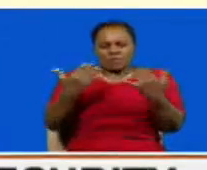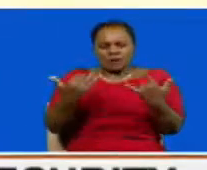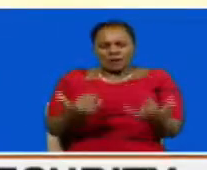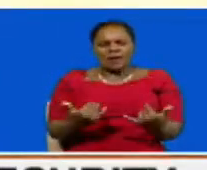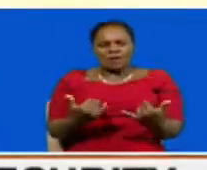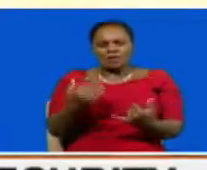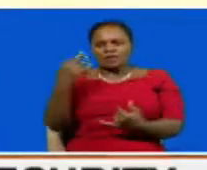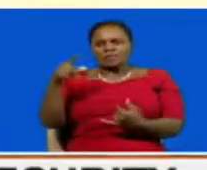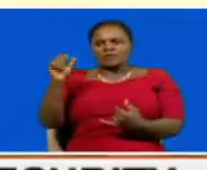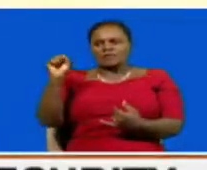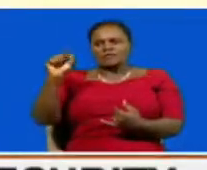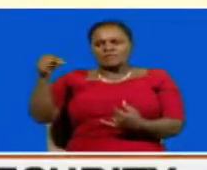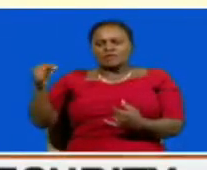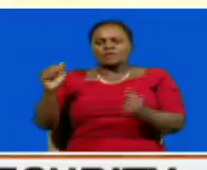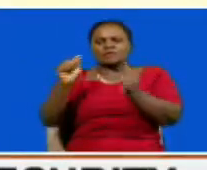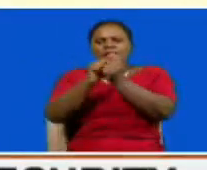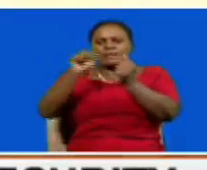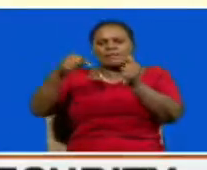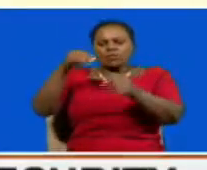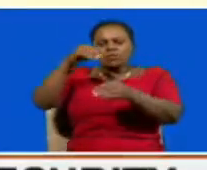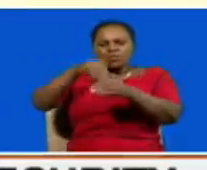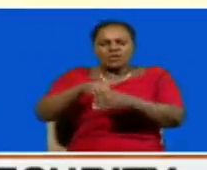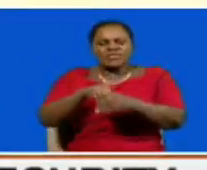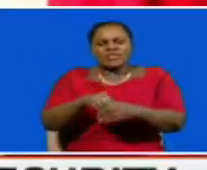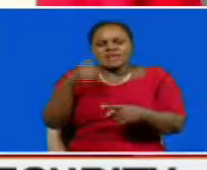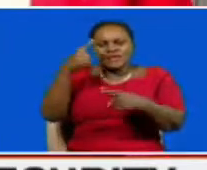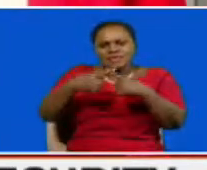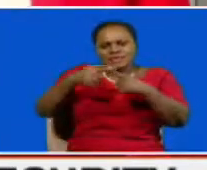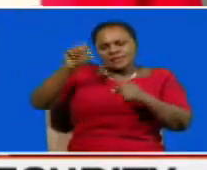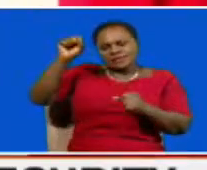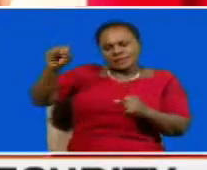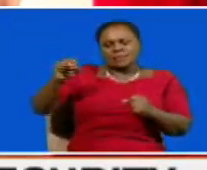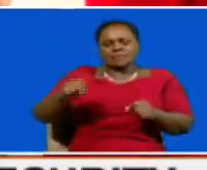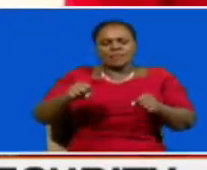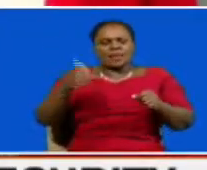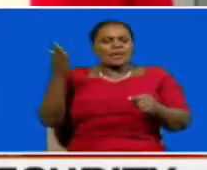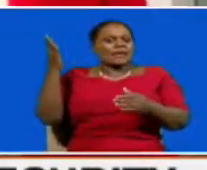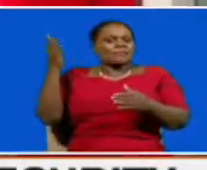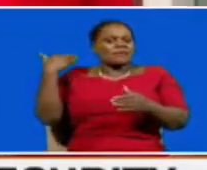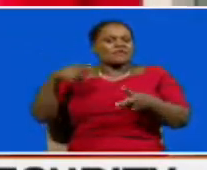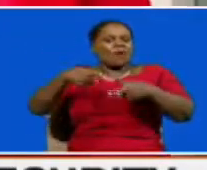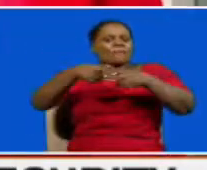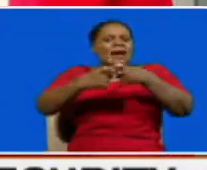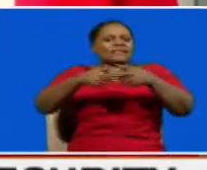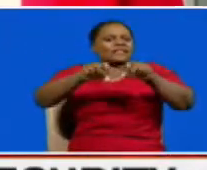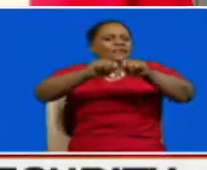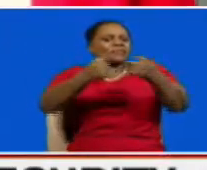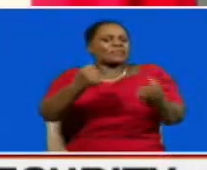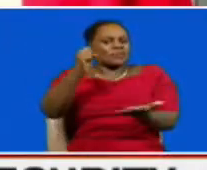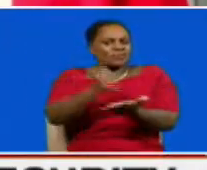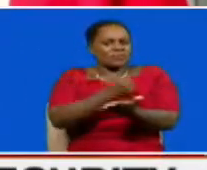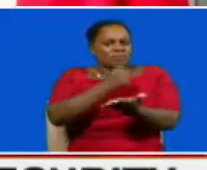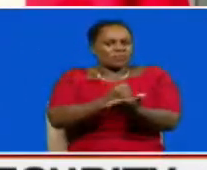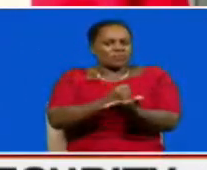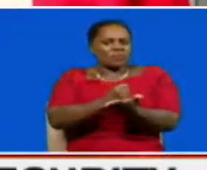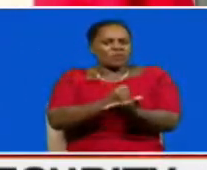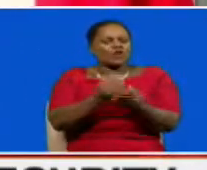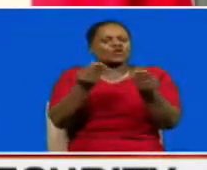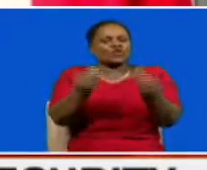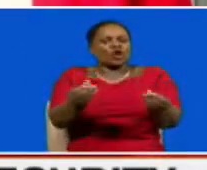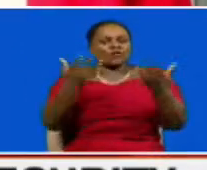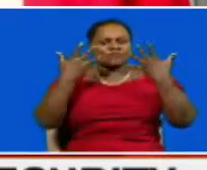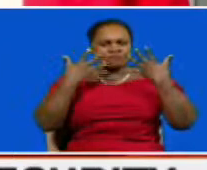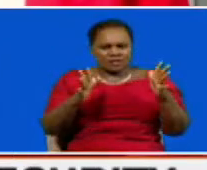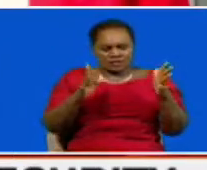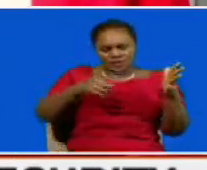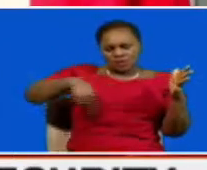3.5 million to 10 million within the next 5 years. The broken passport printer is now repaired,